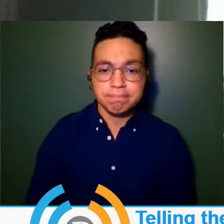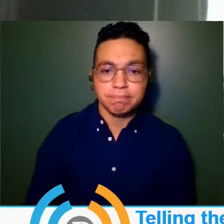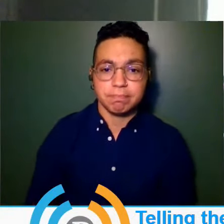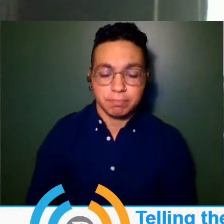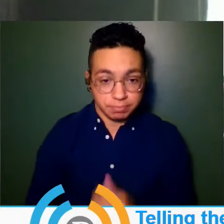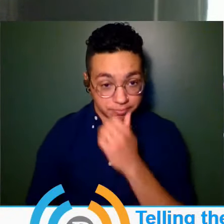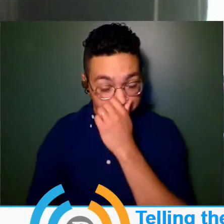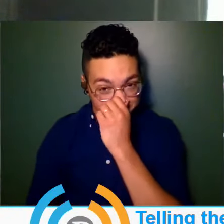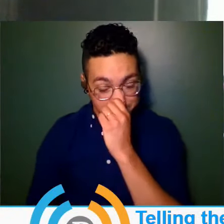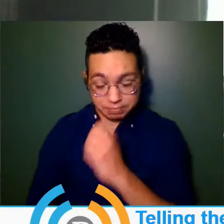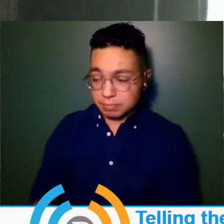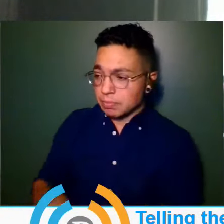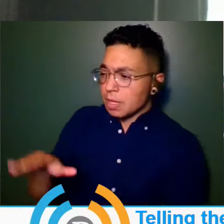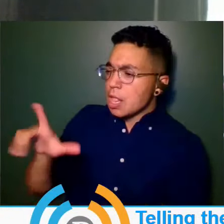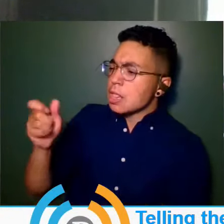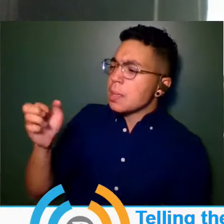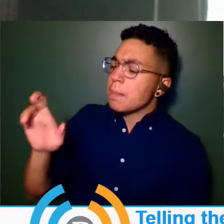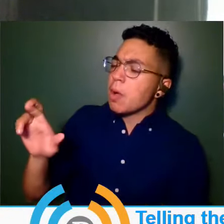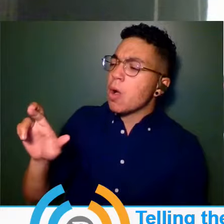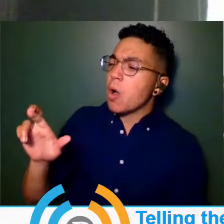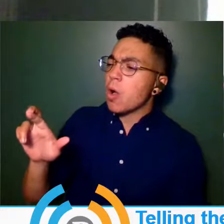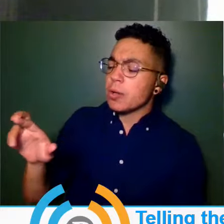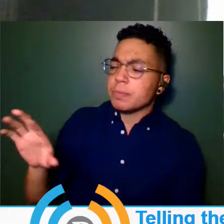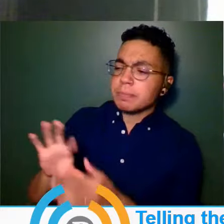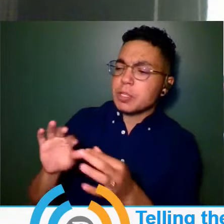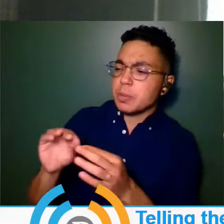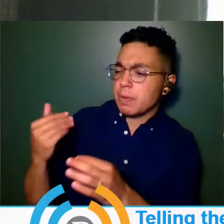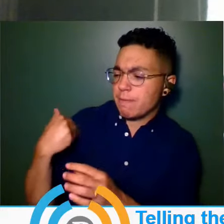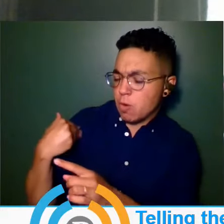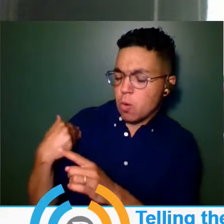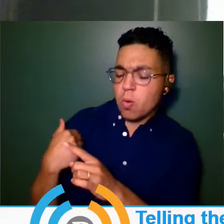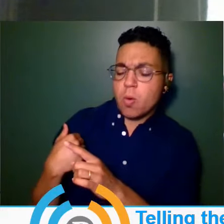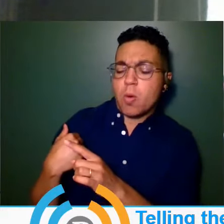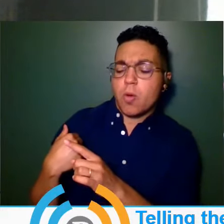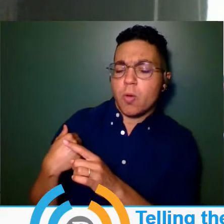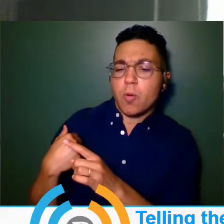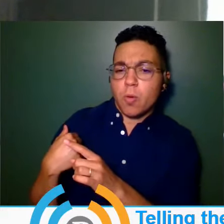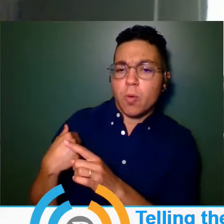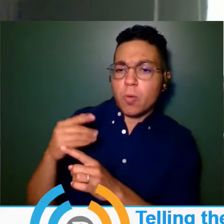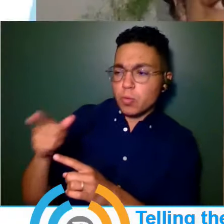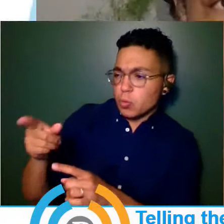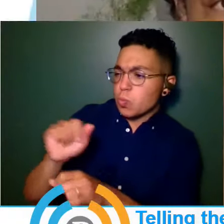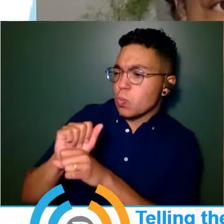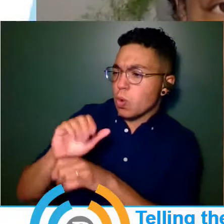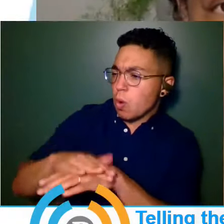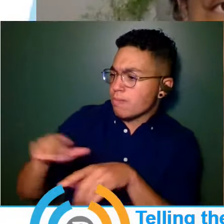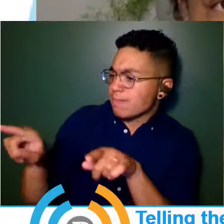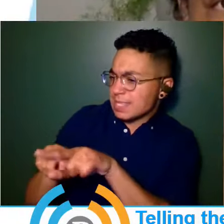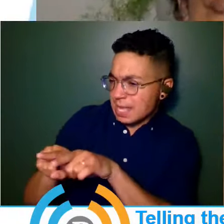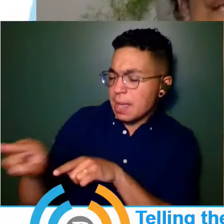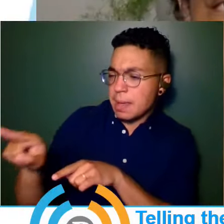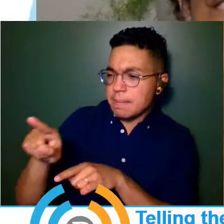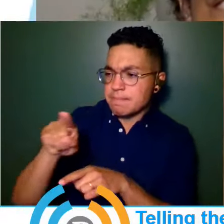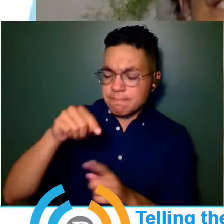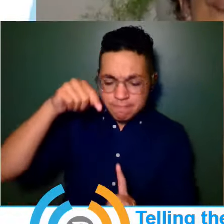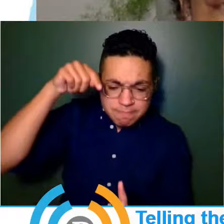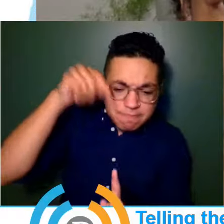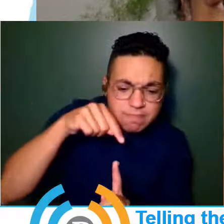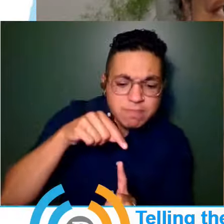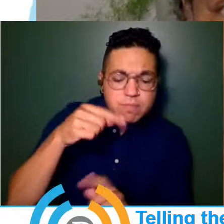Lamar earlier was saying, and it sounds like that's what you've been working on, that at the core of the protests are really calling